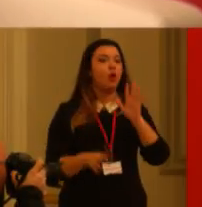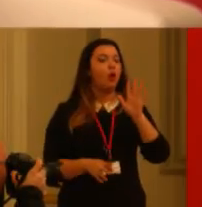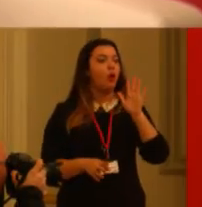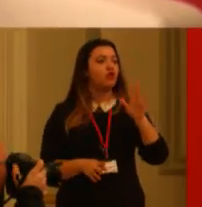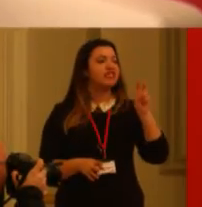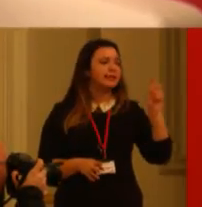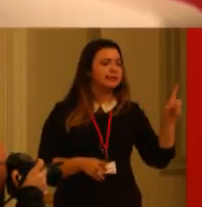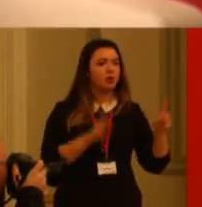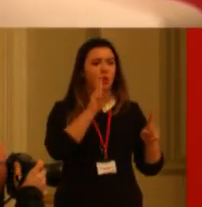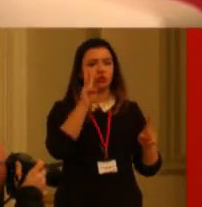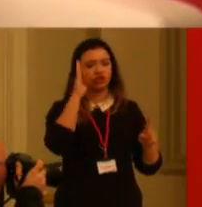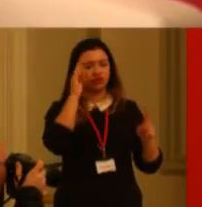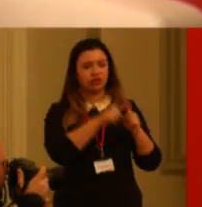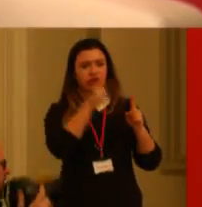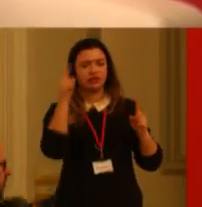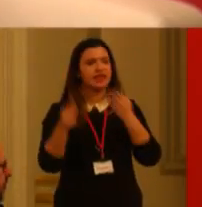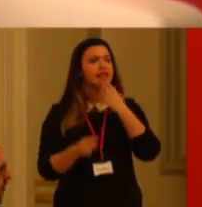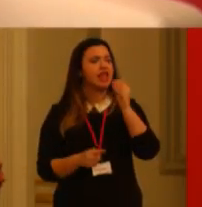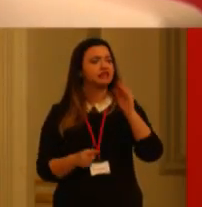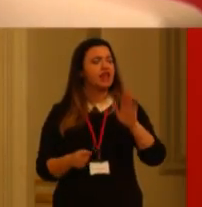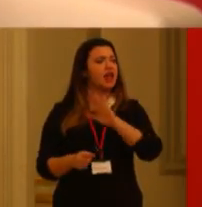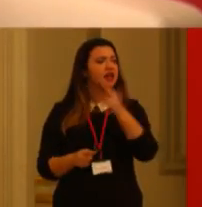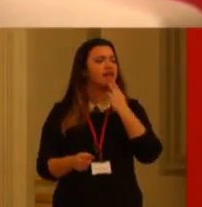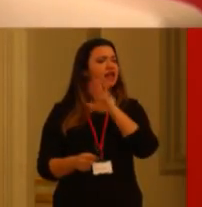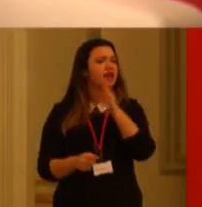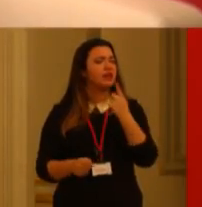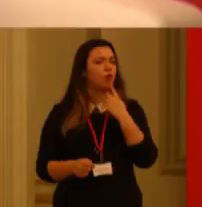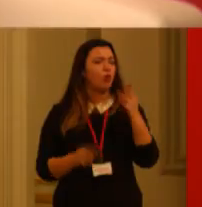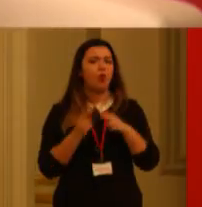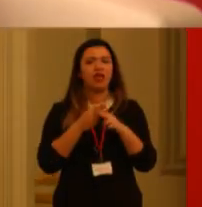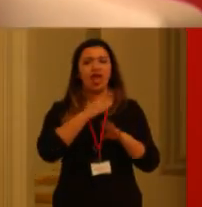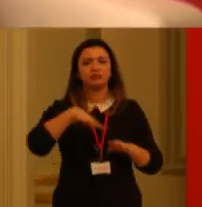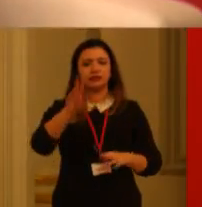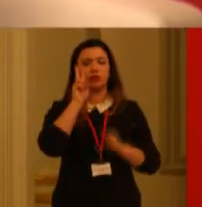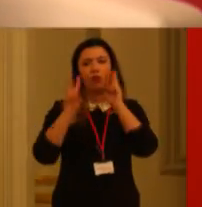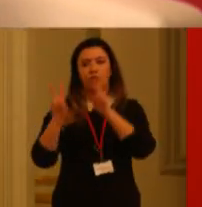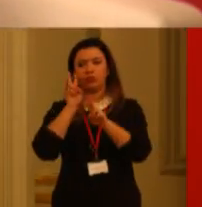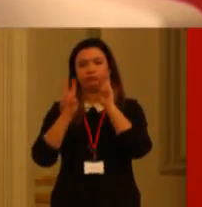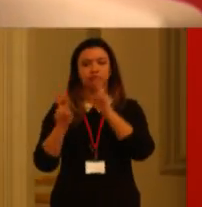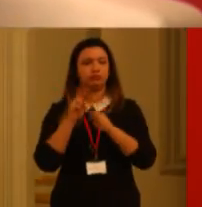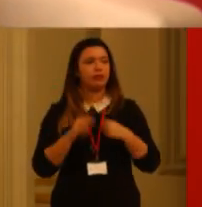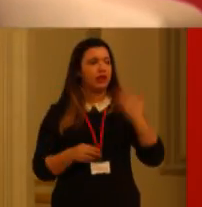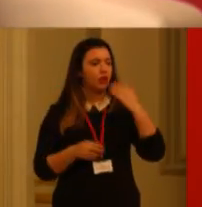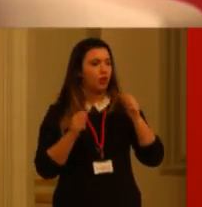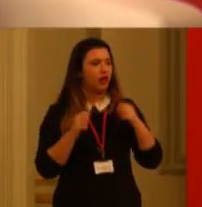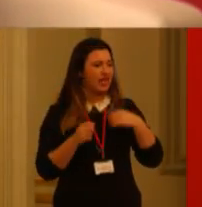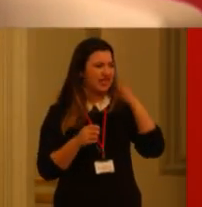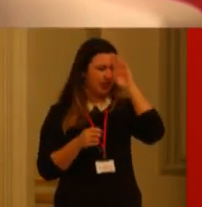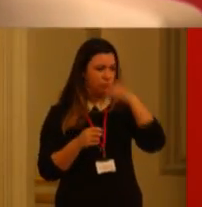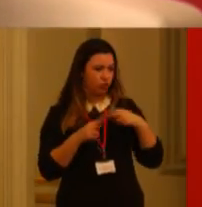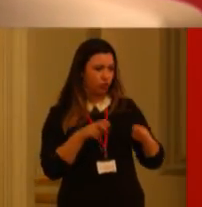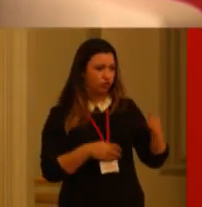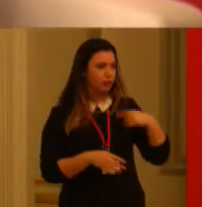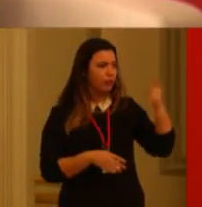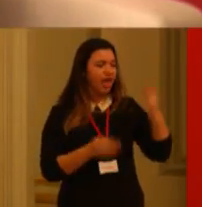examples between the ages of 25 and 30 years of age. We can multiply these examples. For instance, I